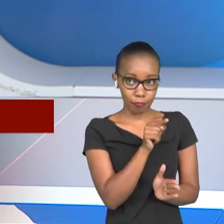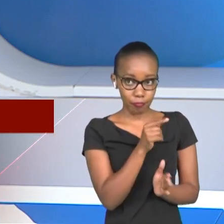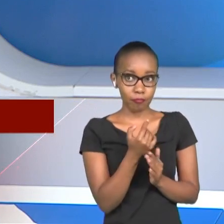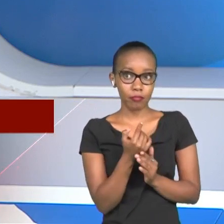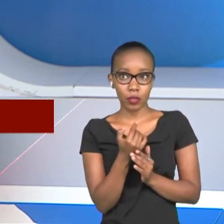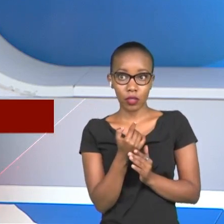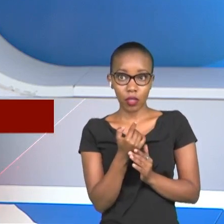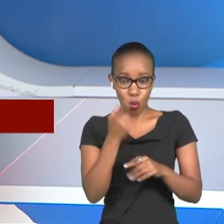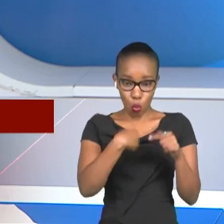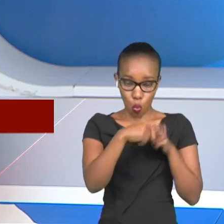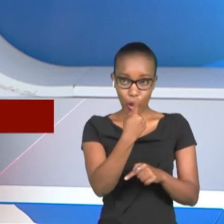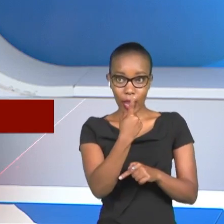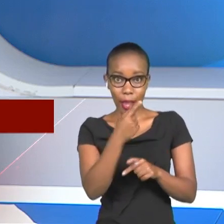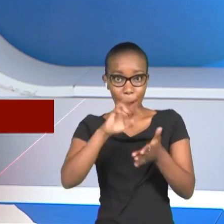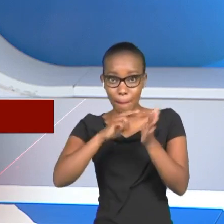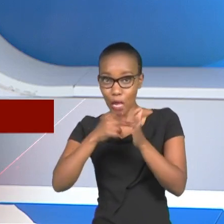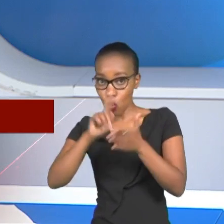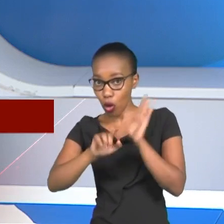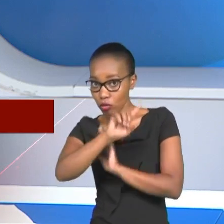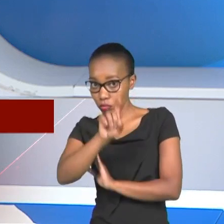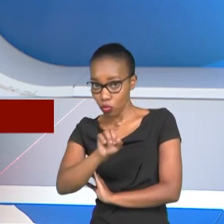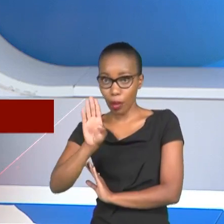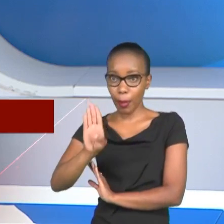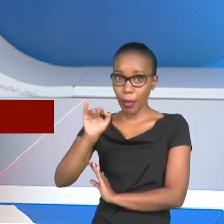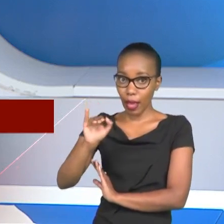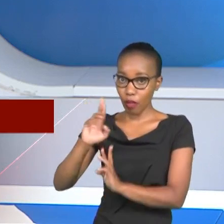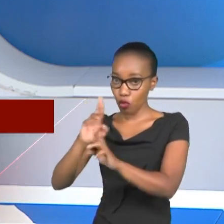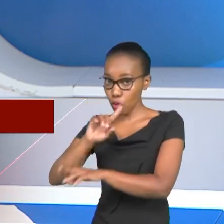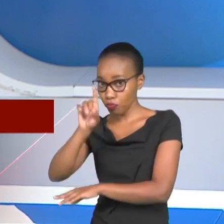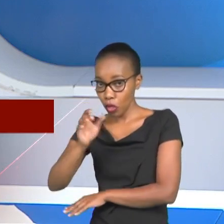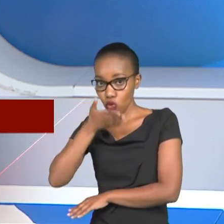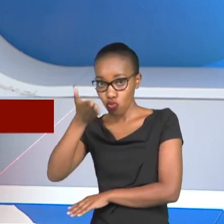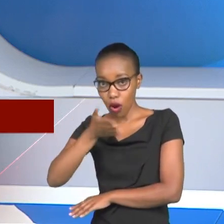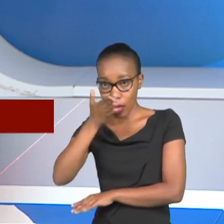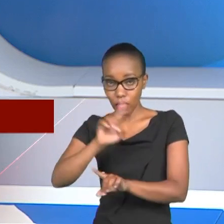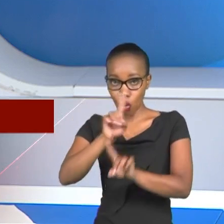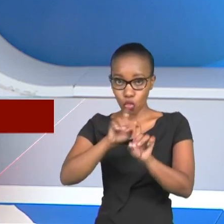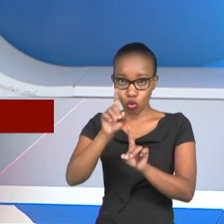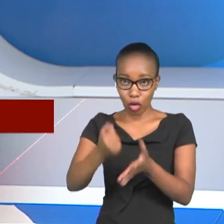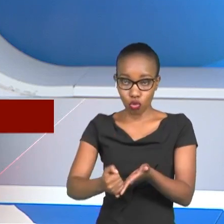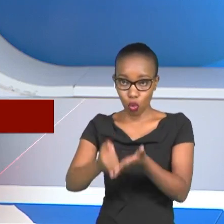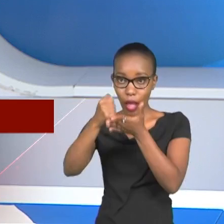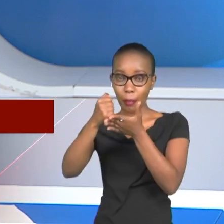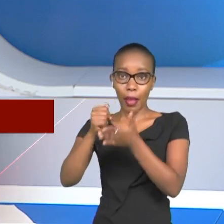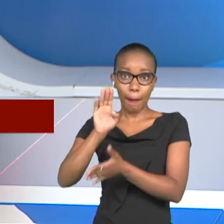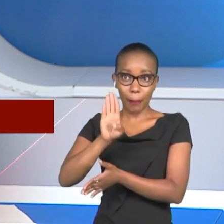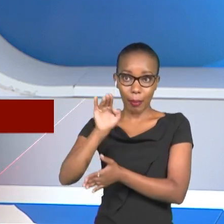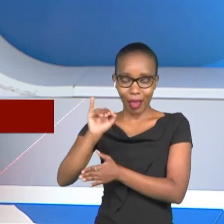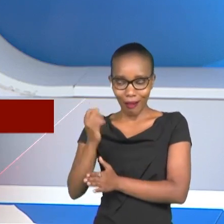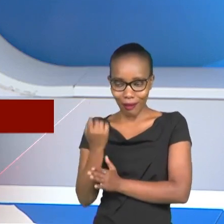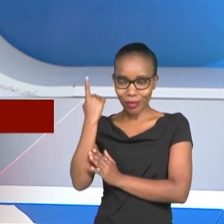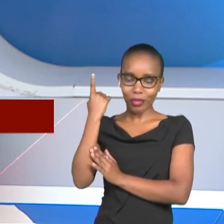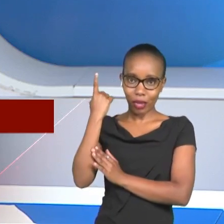in MSAMBWENI mean anything to the BBR report? To answer this and to help us dissect this BBI puzzle and